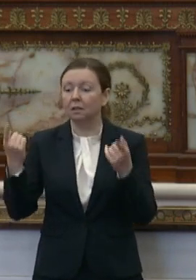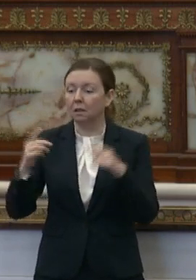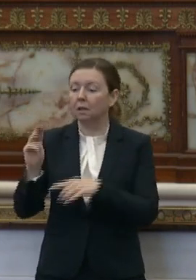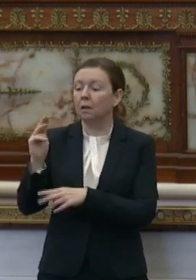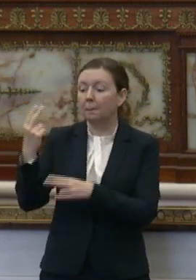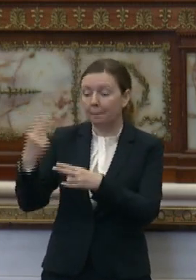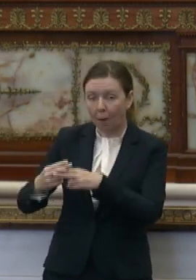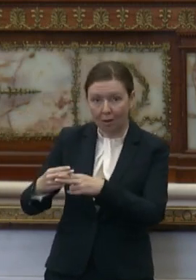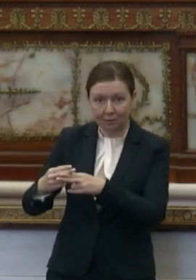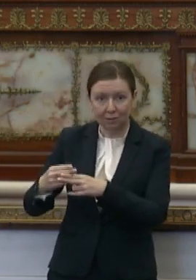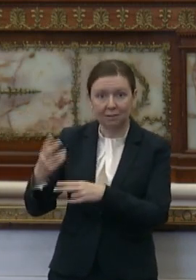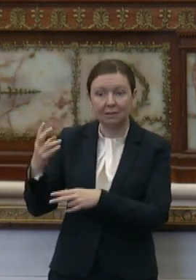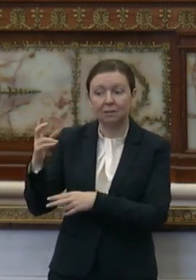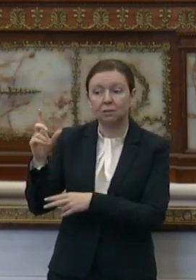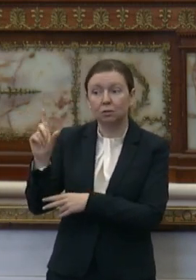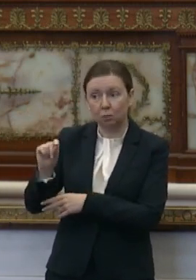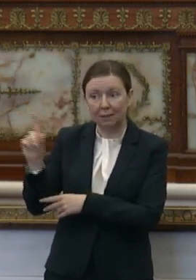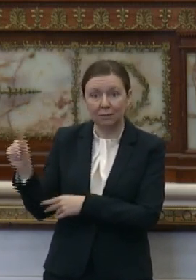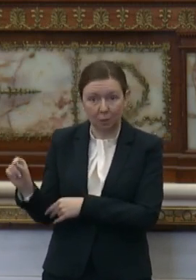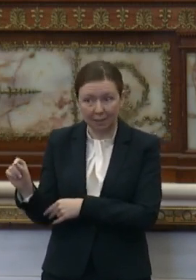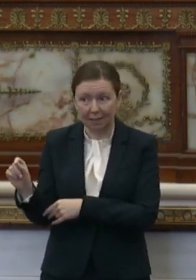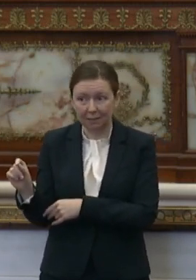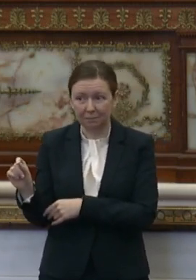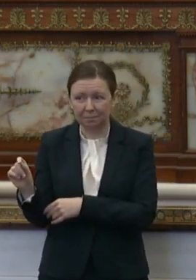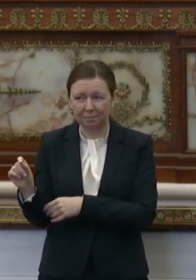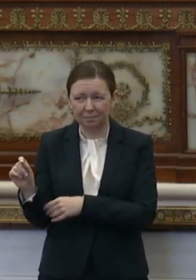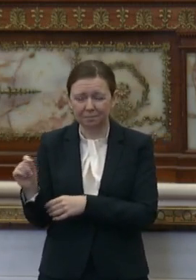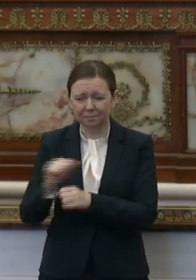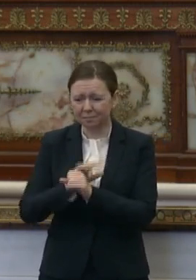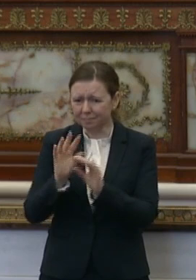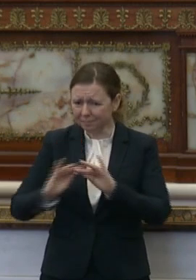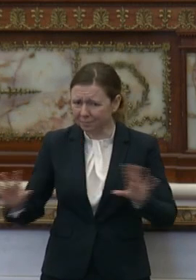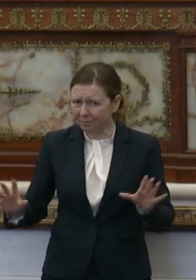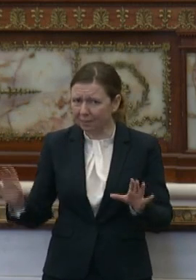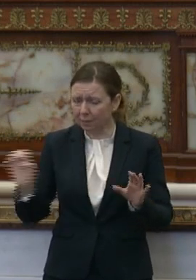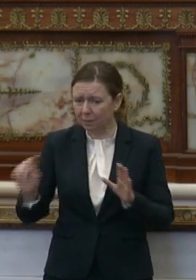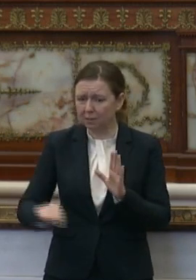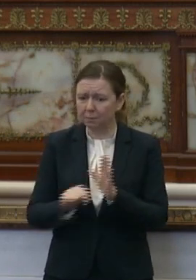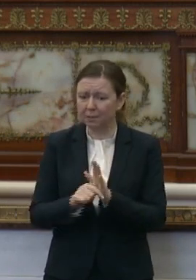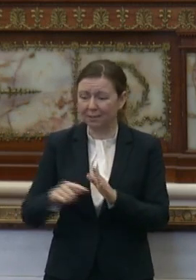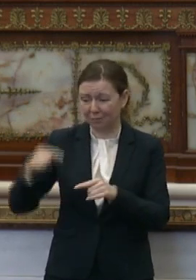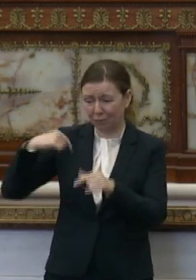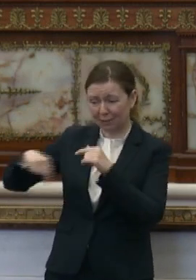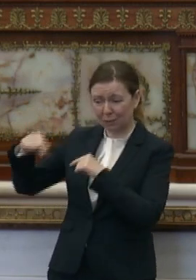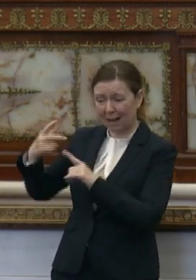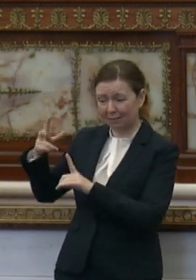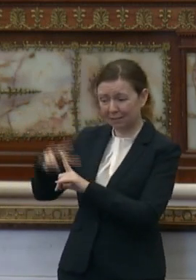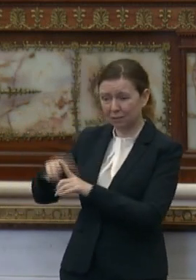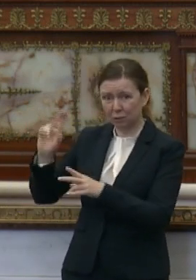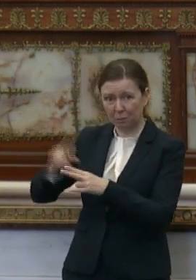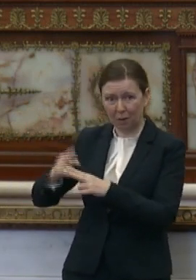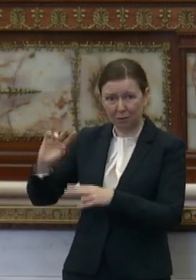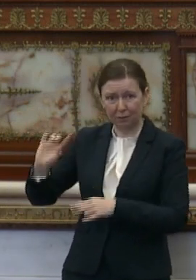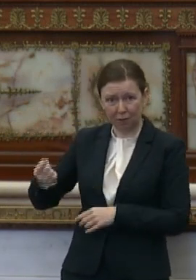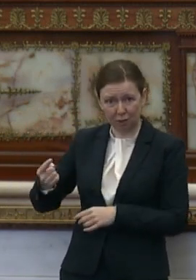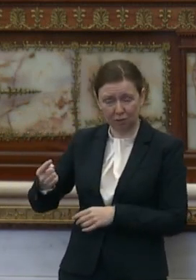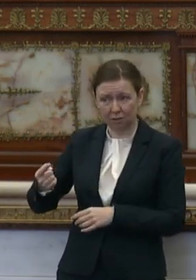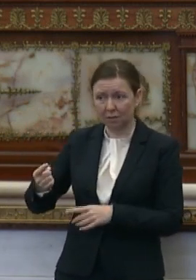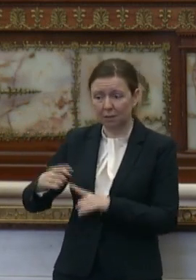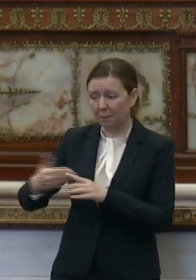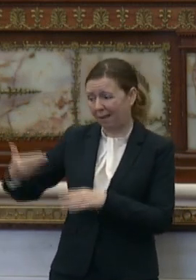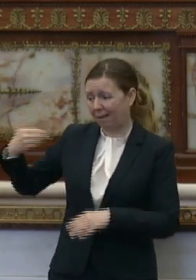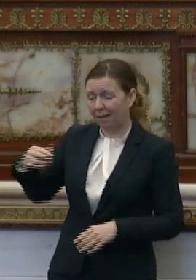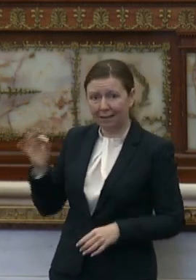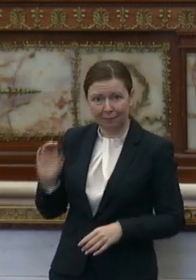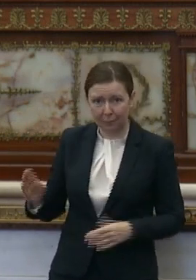March 6, 2020. Under these bills, however, they extend the COVID-19 emergency period retroactively to March 1st, 2020, a